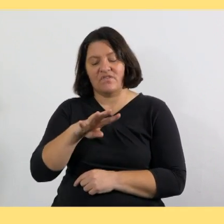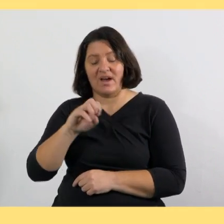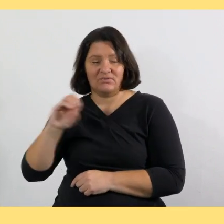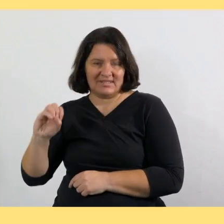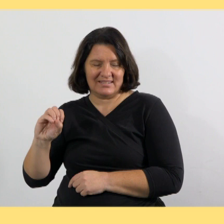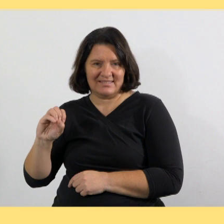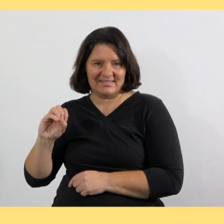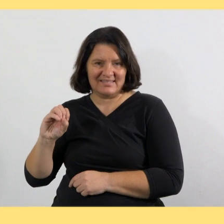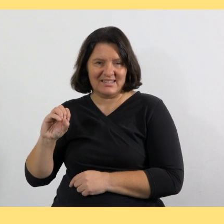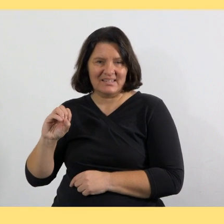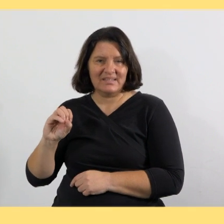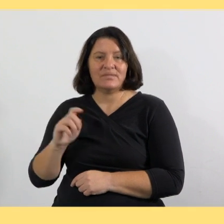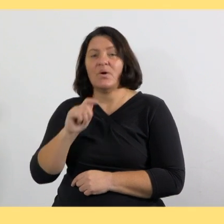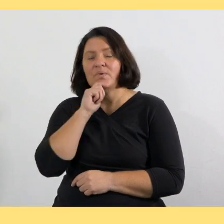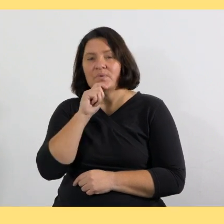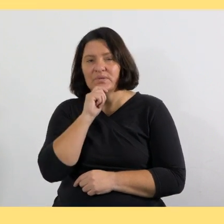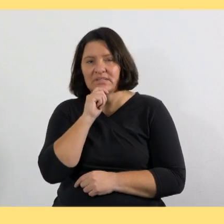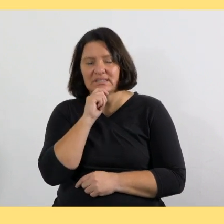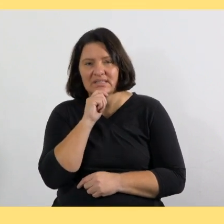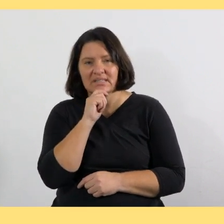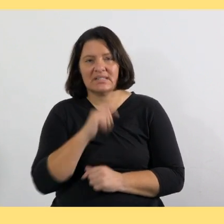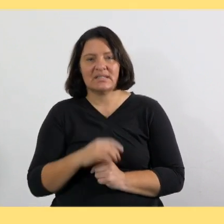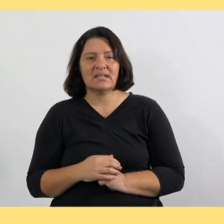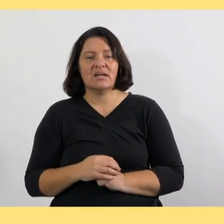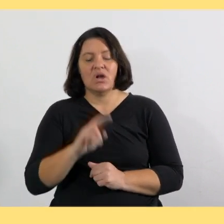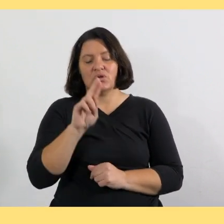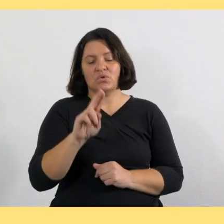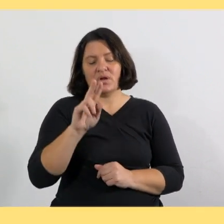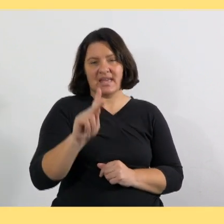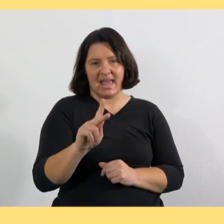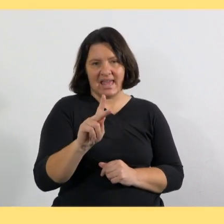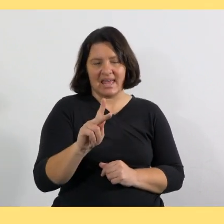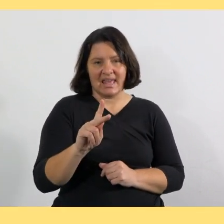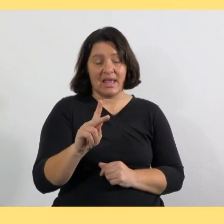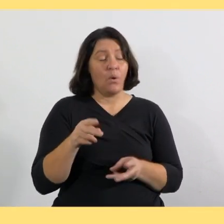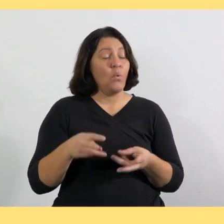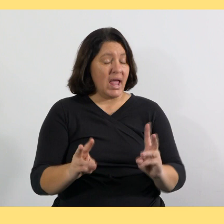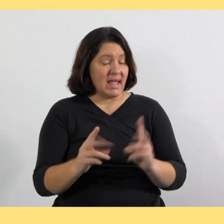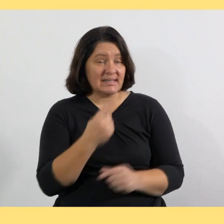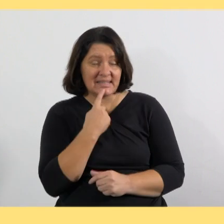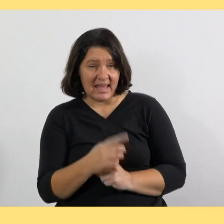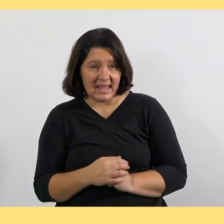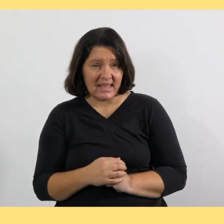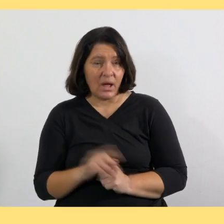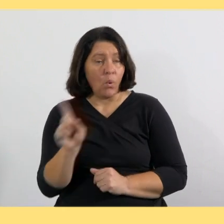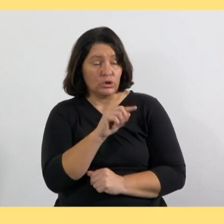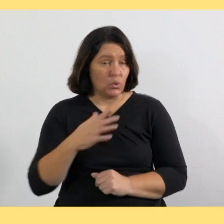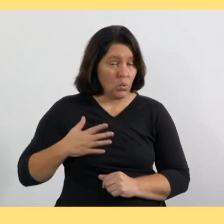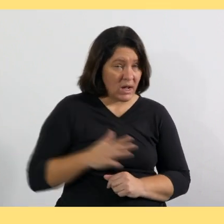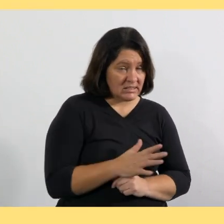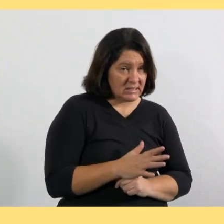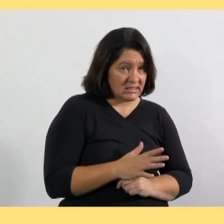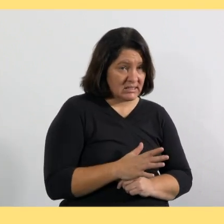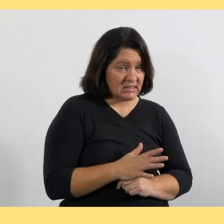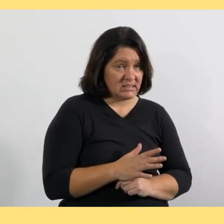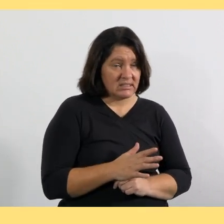method or the UK method, which says what you want over what you have times what